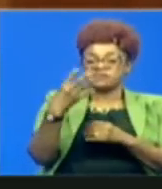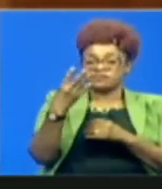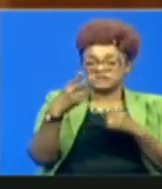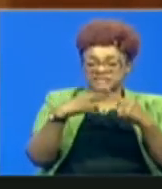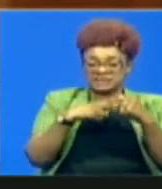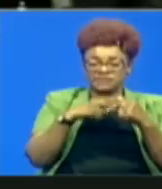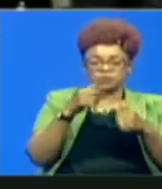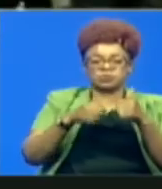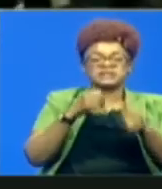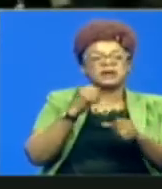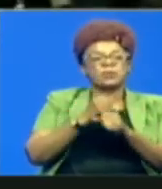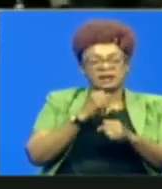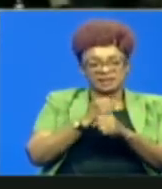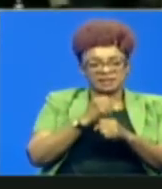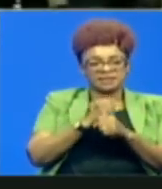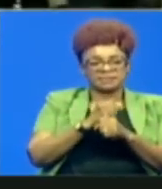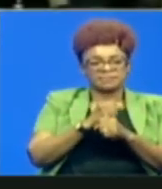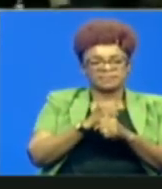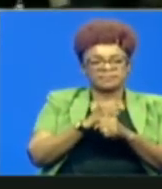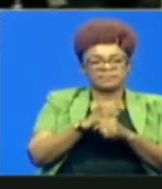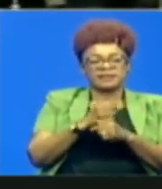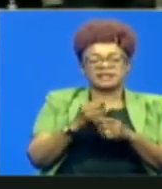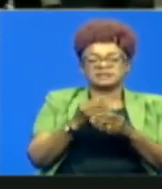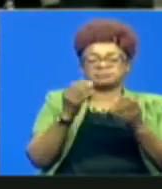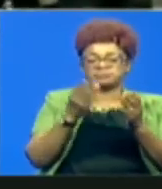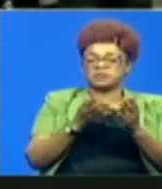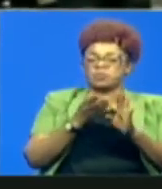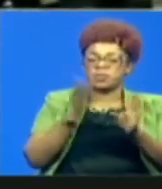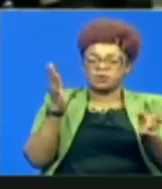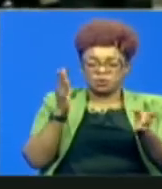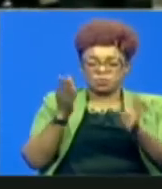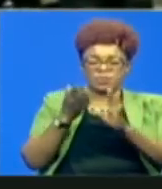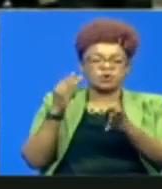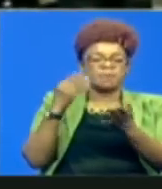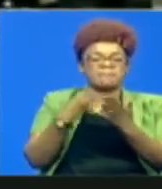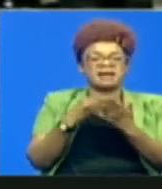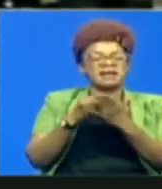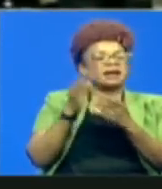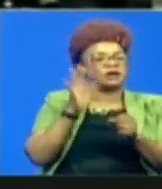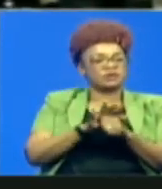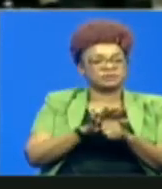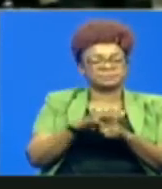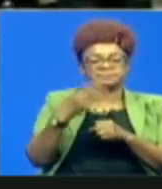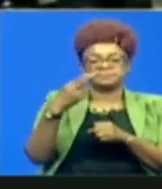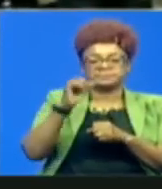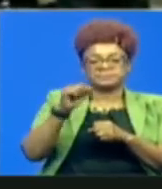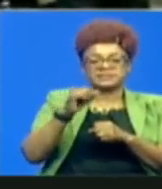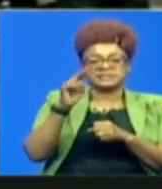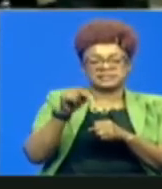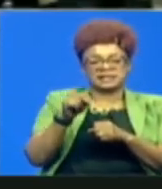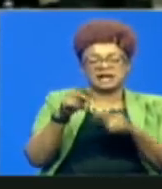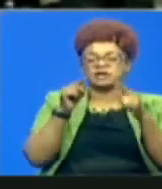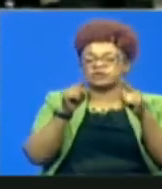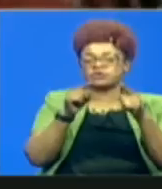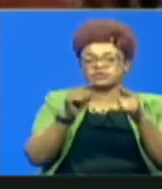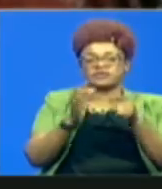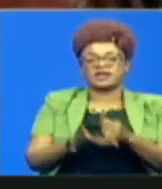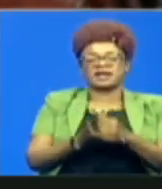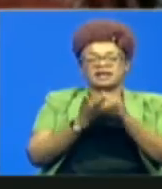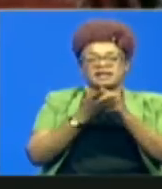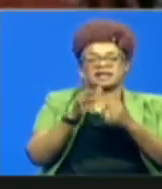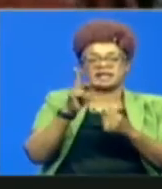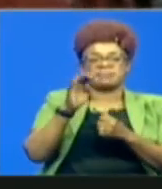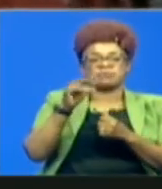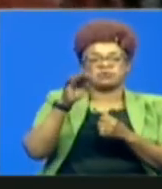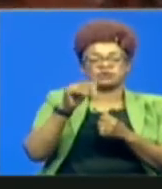are operational and had been used to withdraw huge sums of money. Hassan, meanwhile, is accused of aiding Vivian Kemunto, the